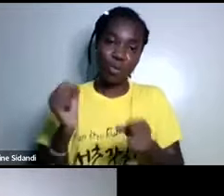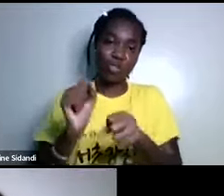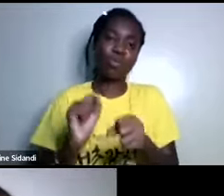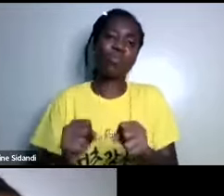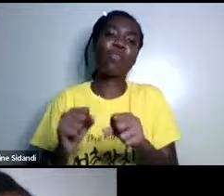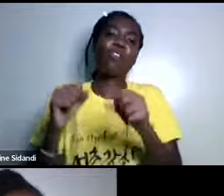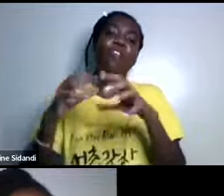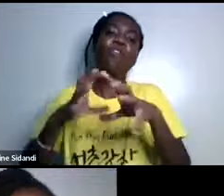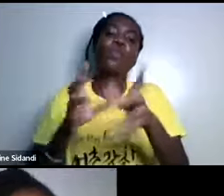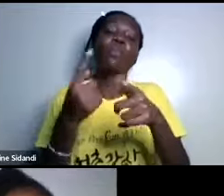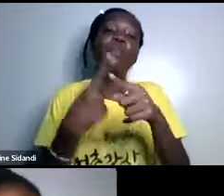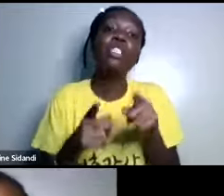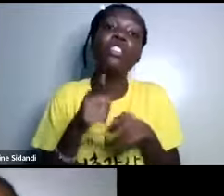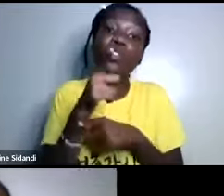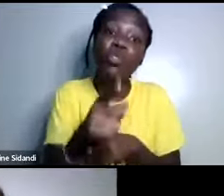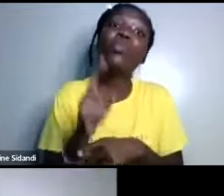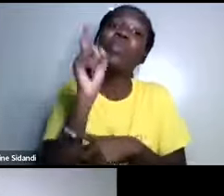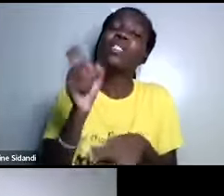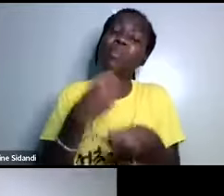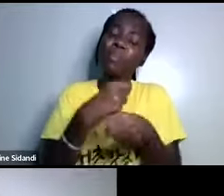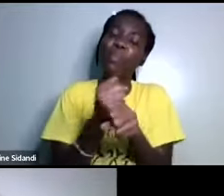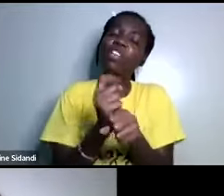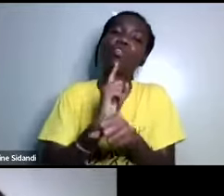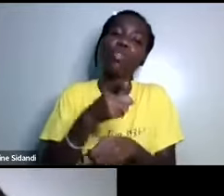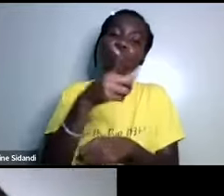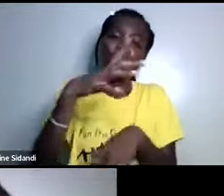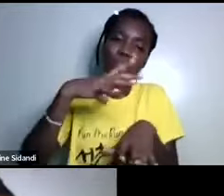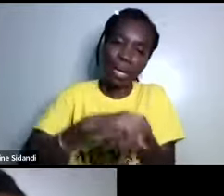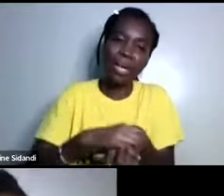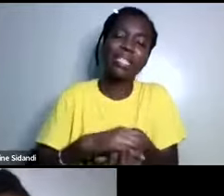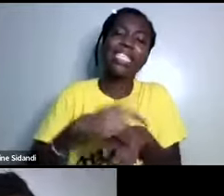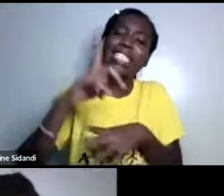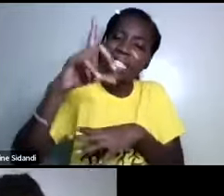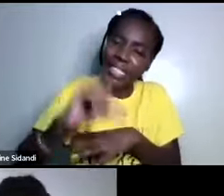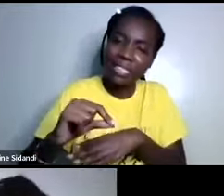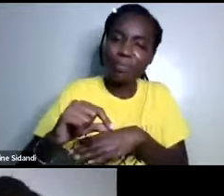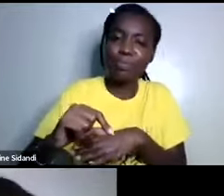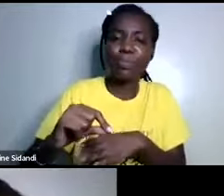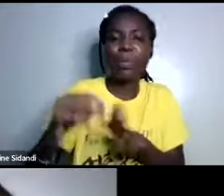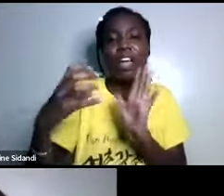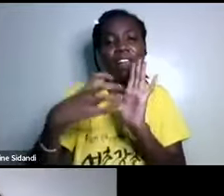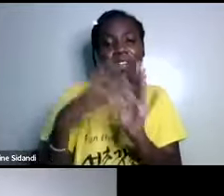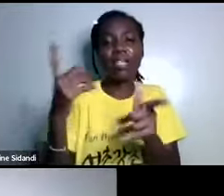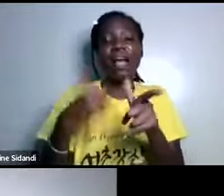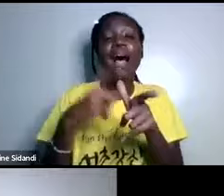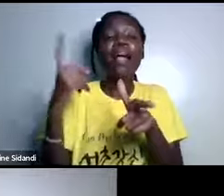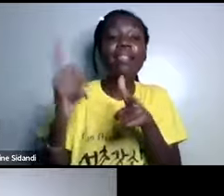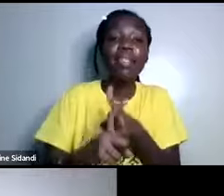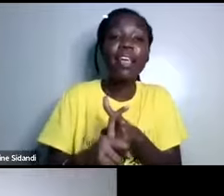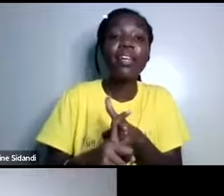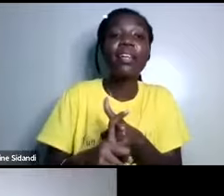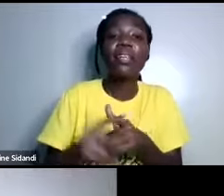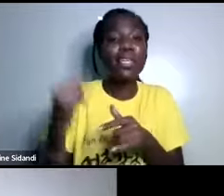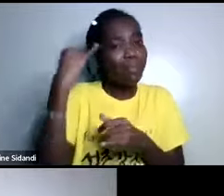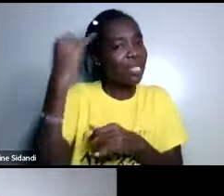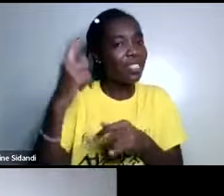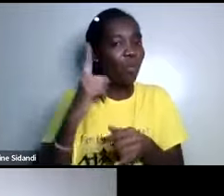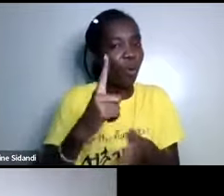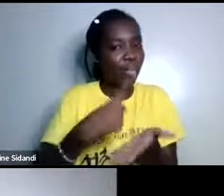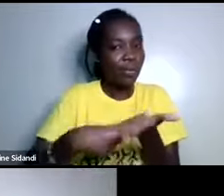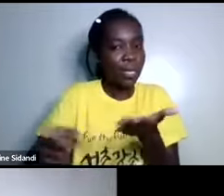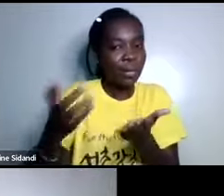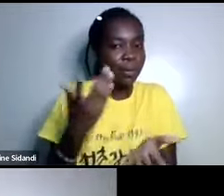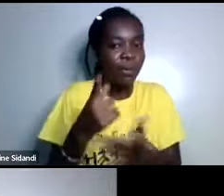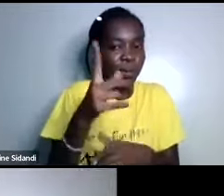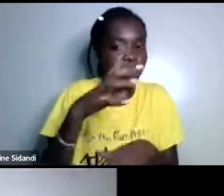avoid. You want to ensure you get the cheaper leads at a better quality. So if imagine for a week, you've put $500